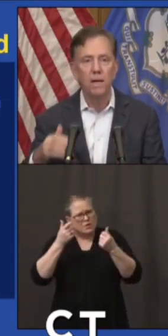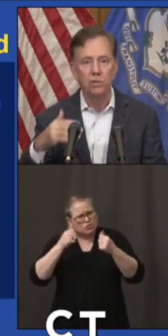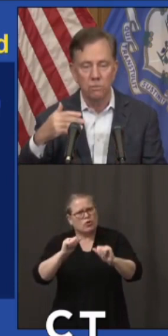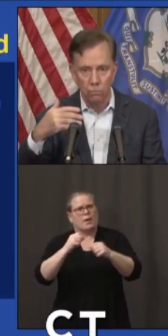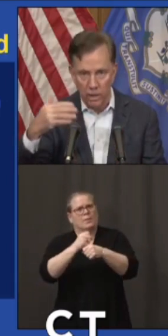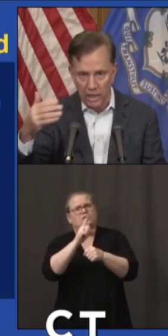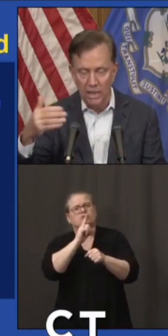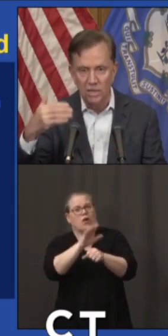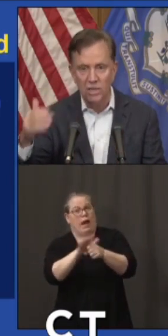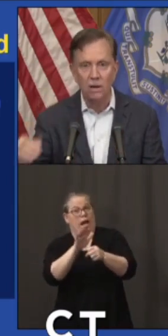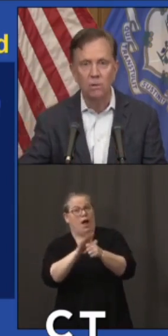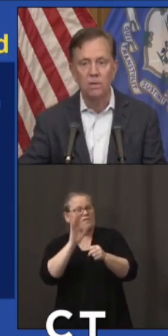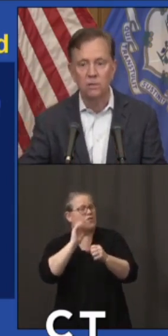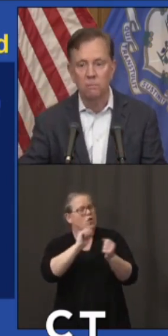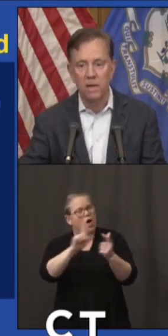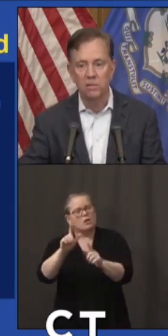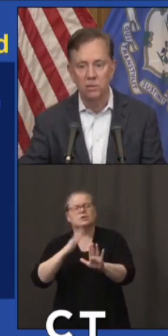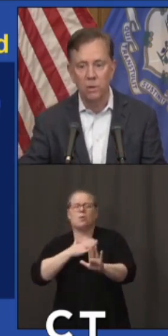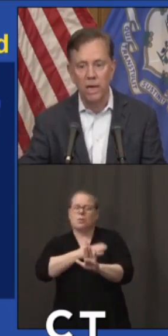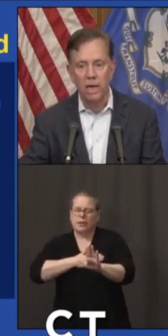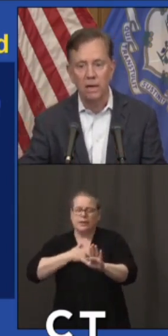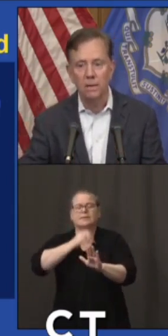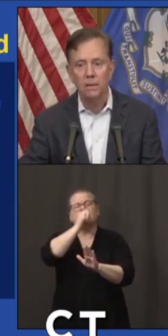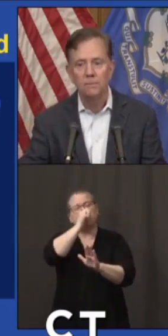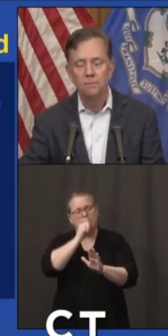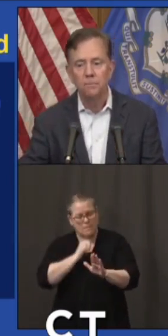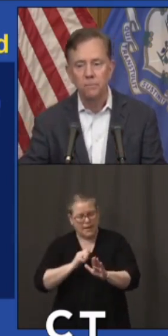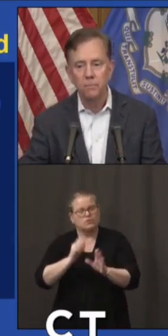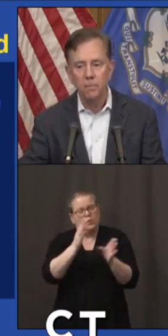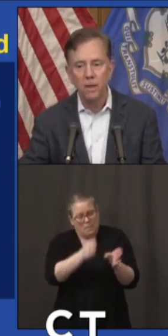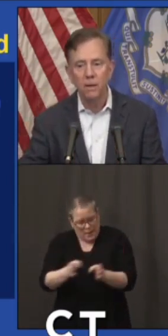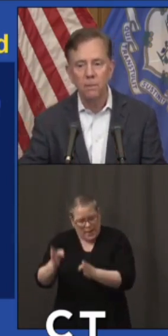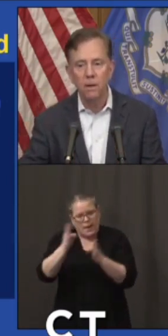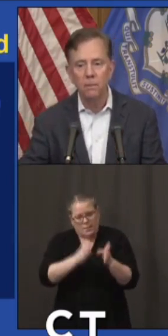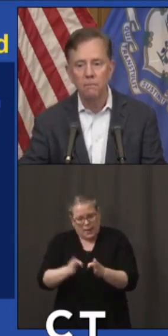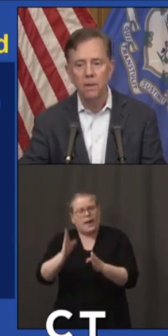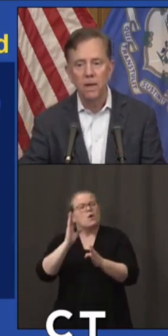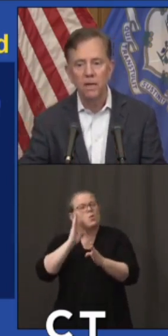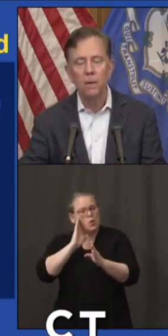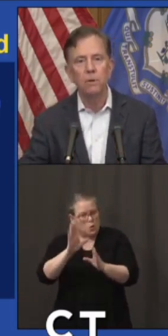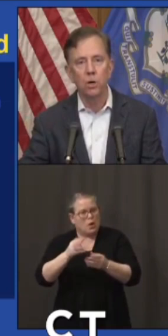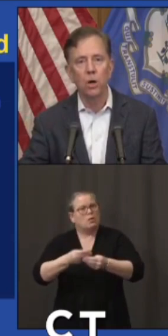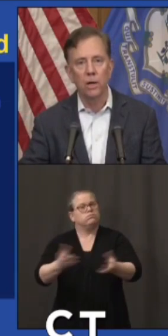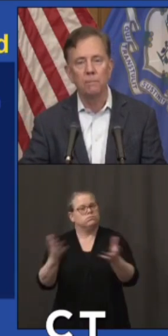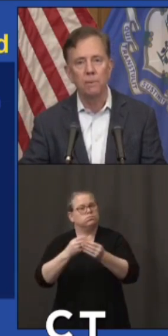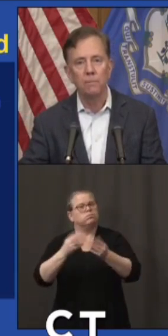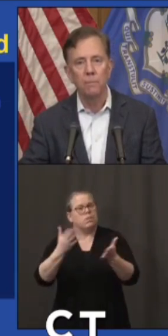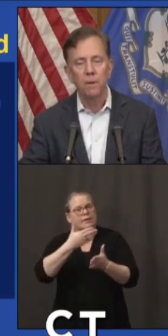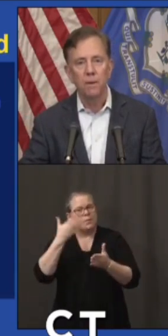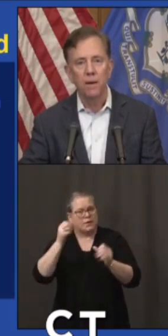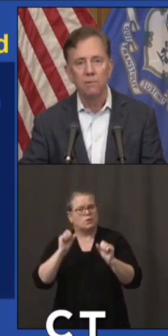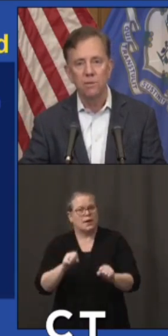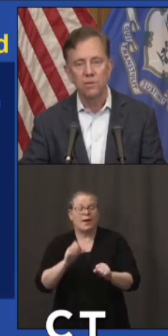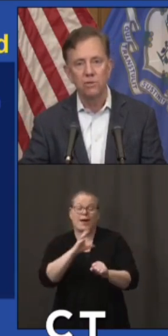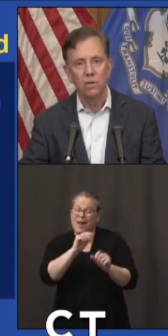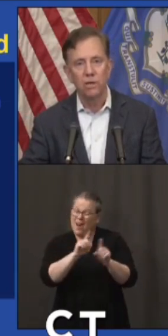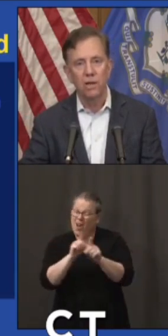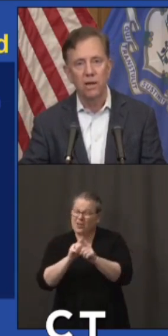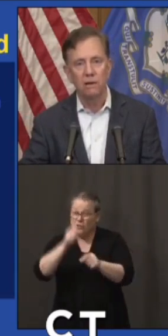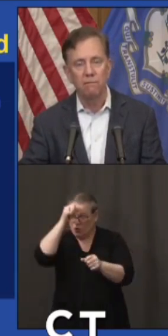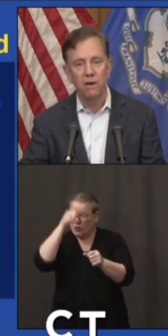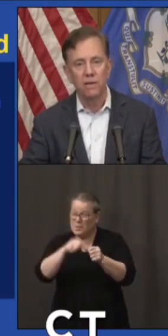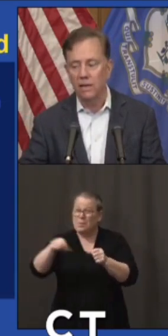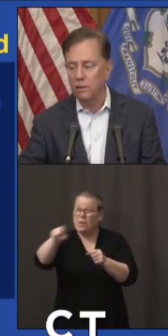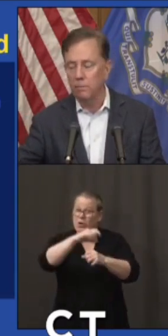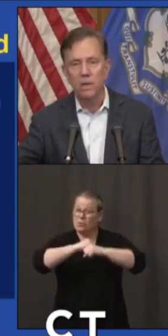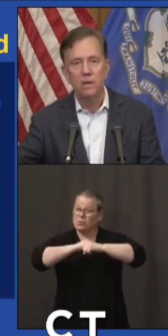be patient. We're going to get this out as the best as we can, and keep your guard up. I was struck today